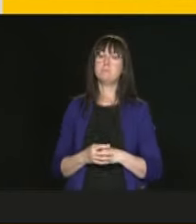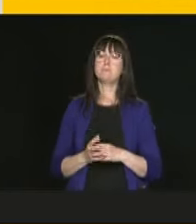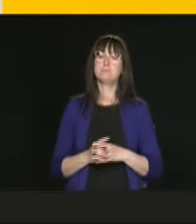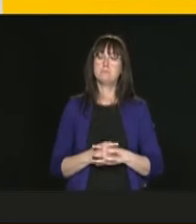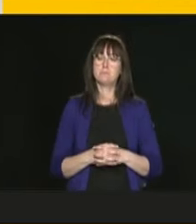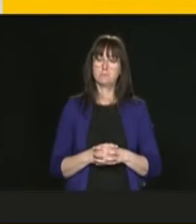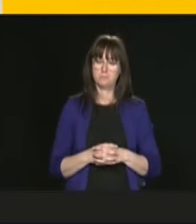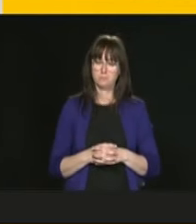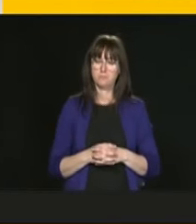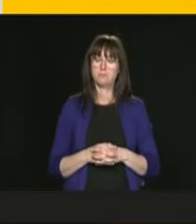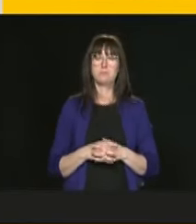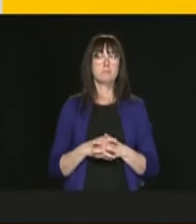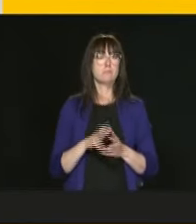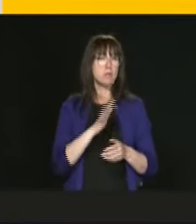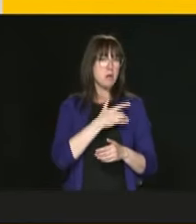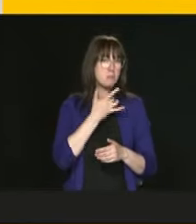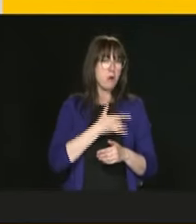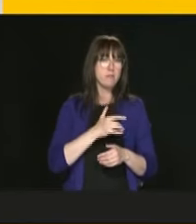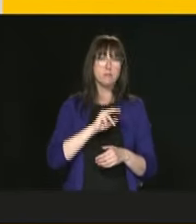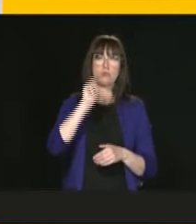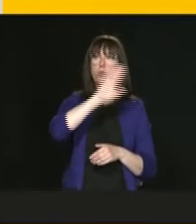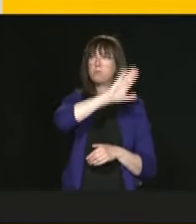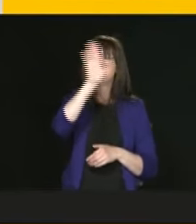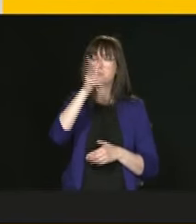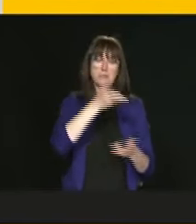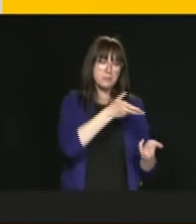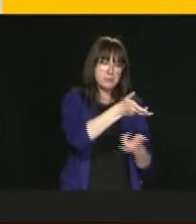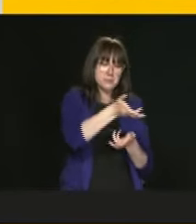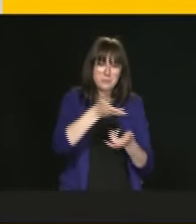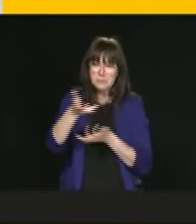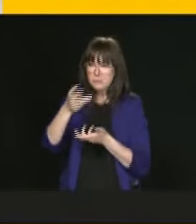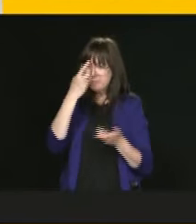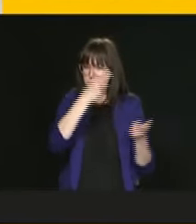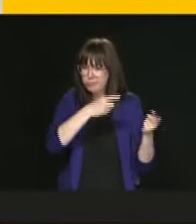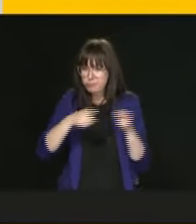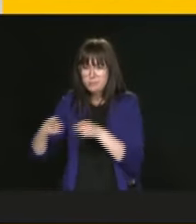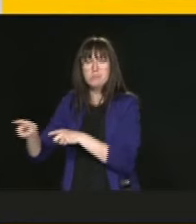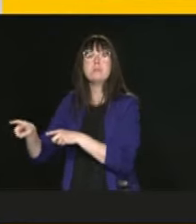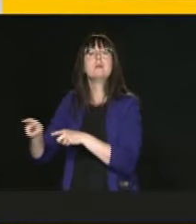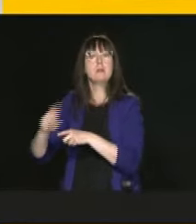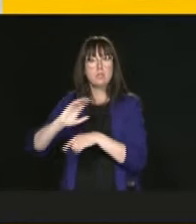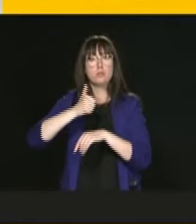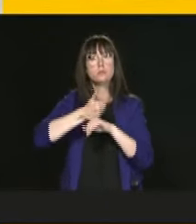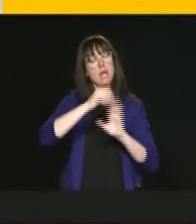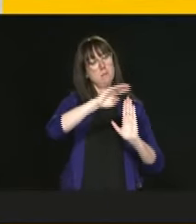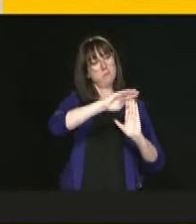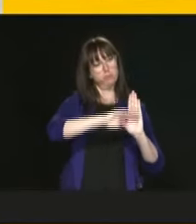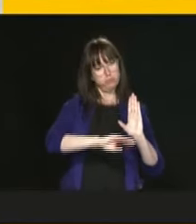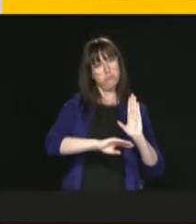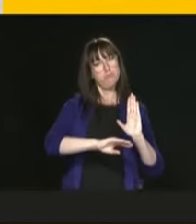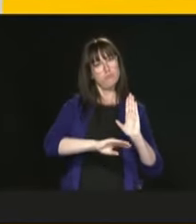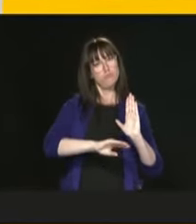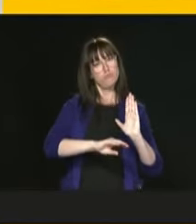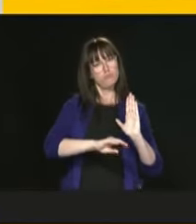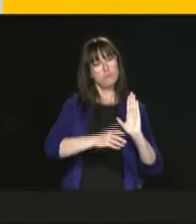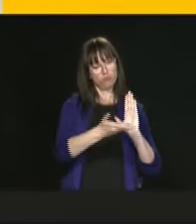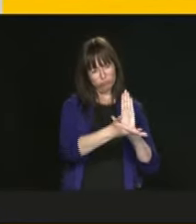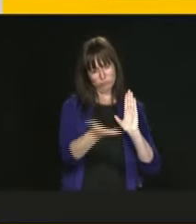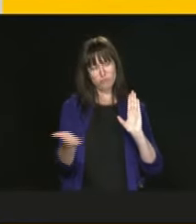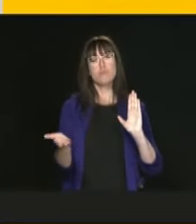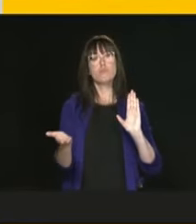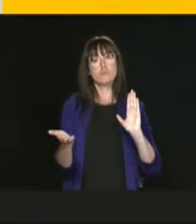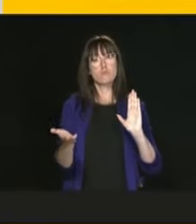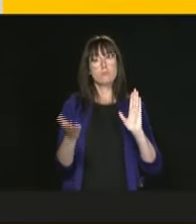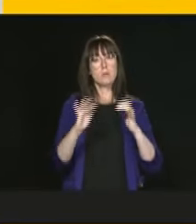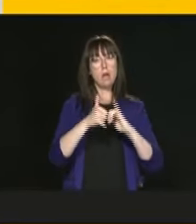We have been working with the provinces and territories to establish the principles that will guide the reopening of the economy in